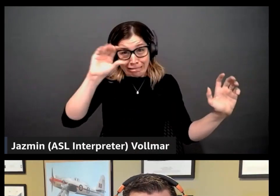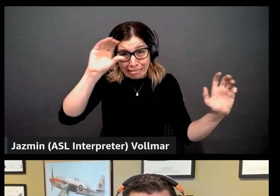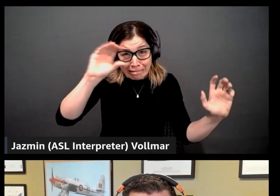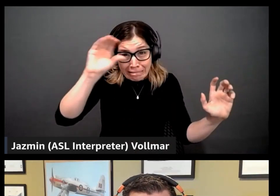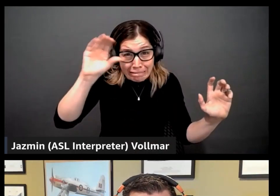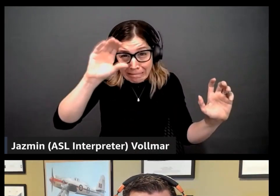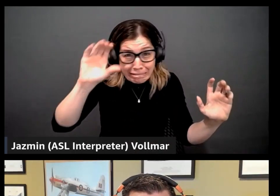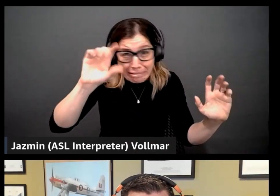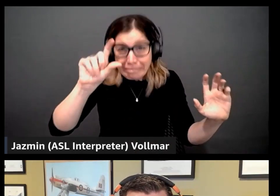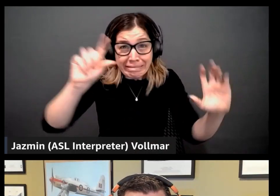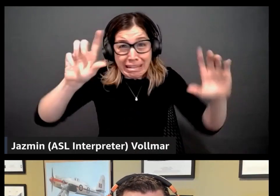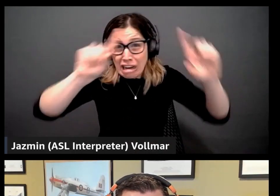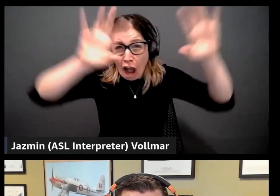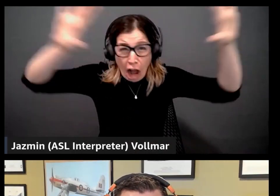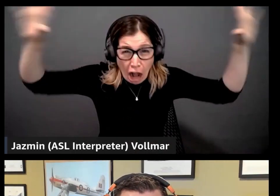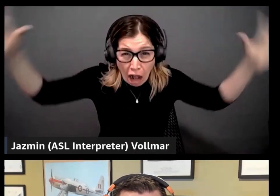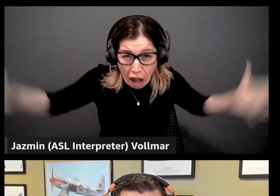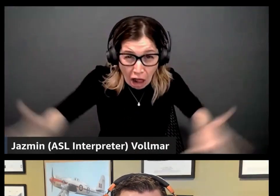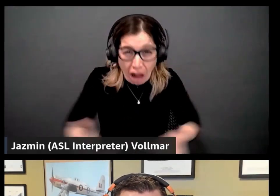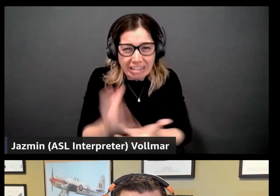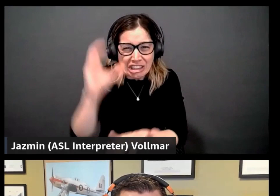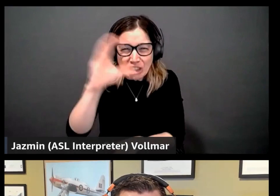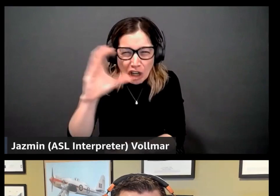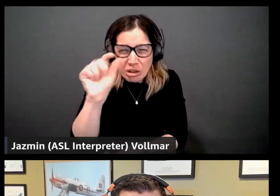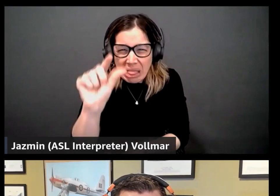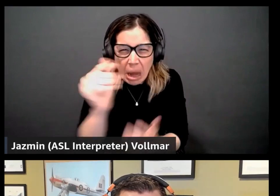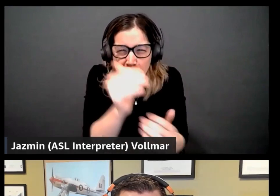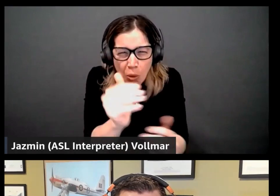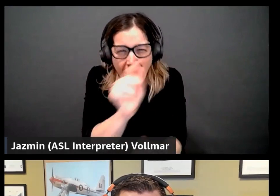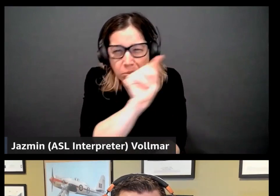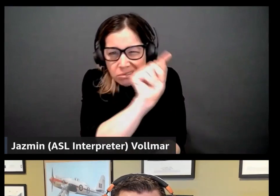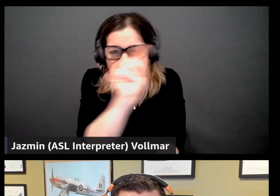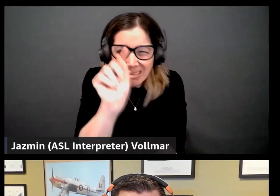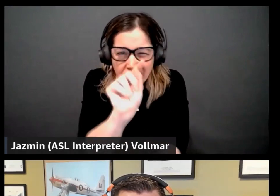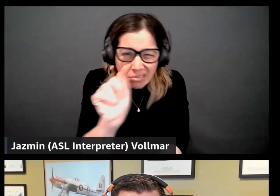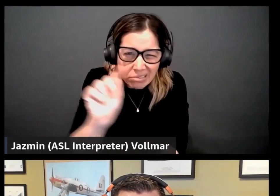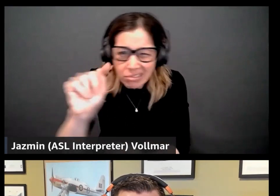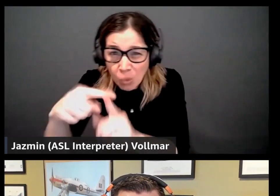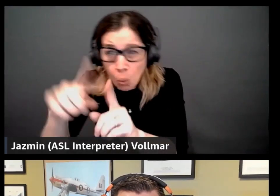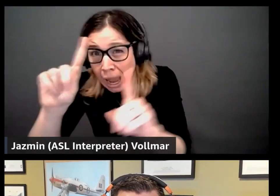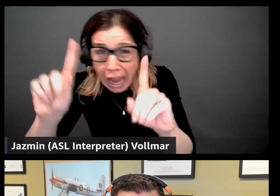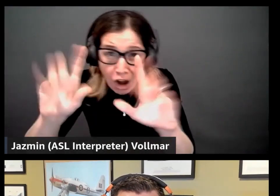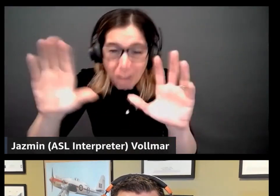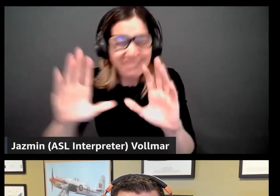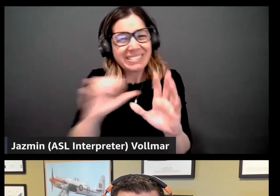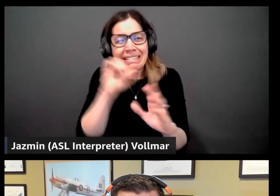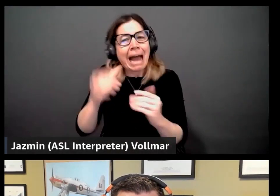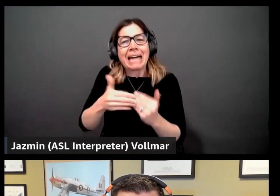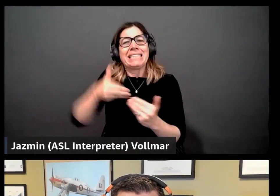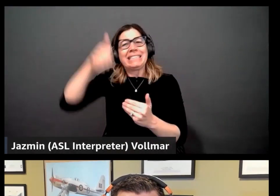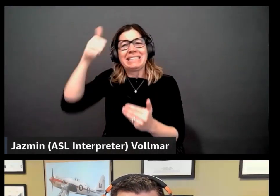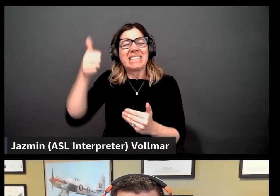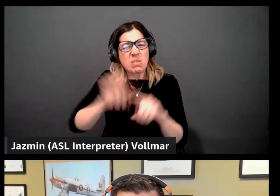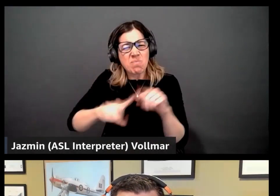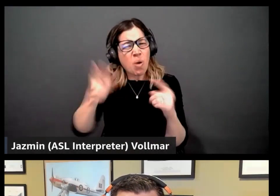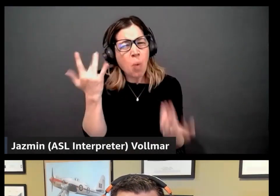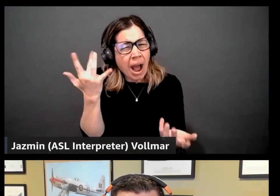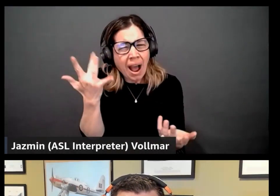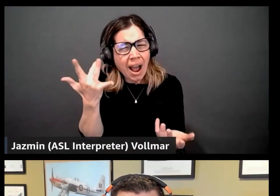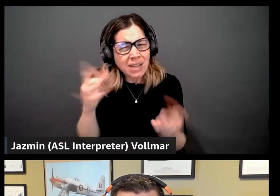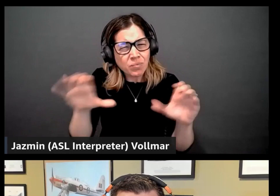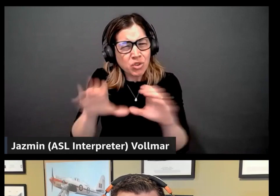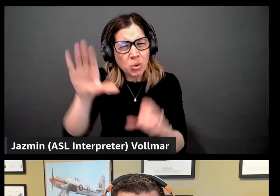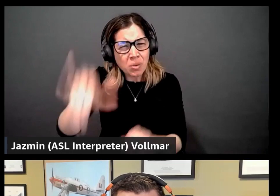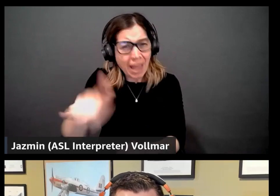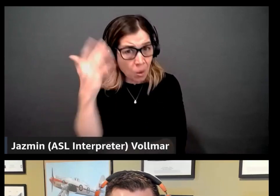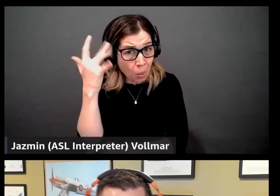parameter space. So it's not the easiest task. And the question is why would you want to do it? The reason for